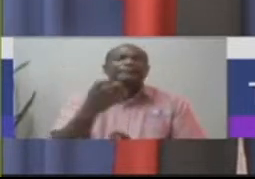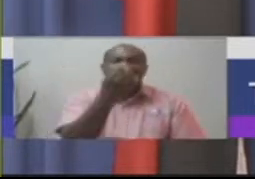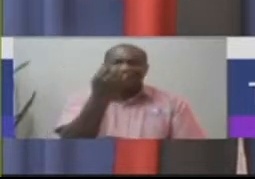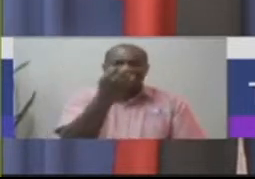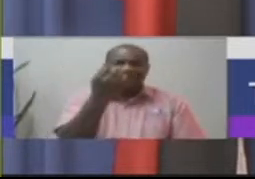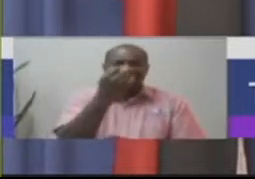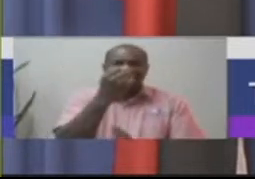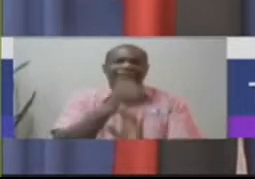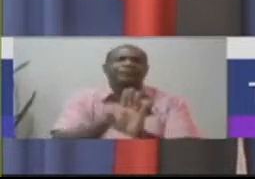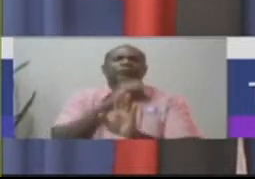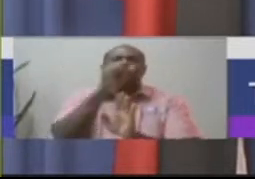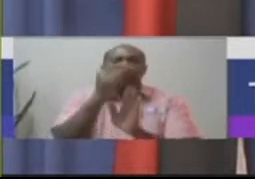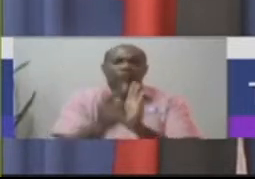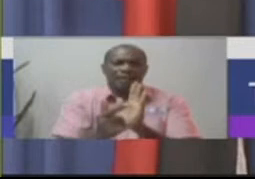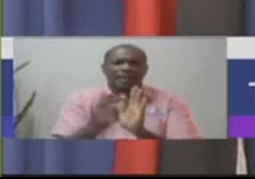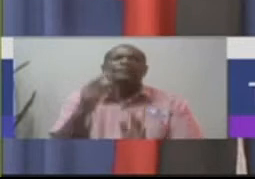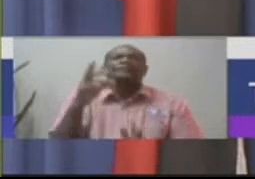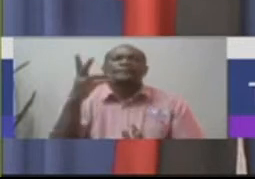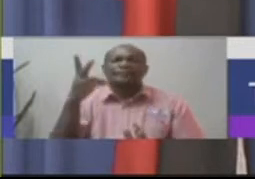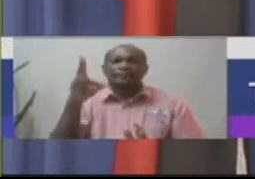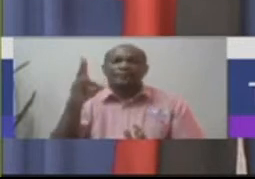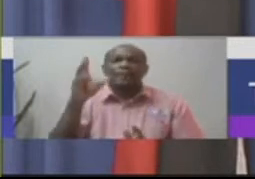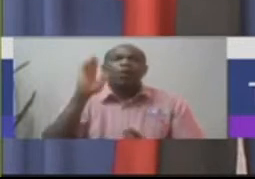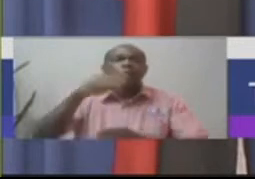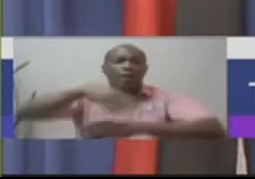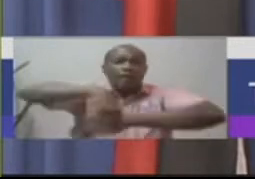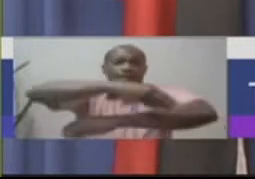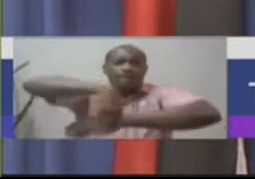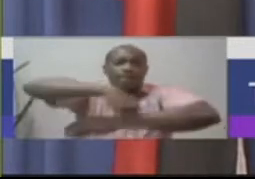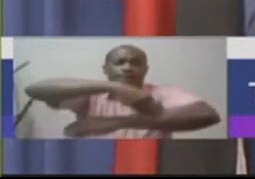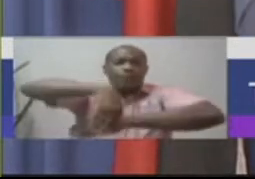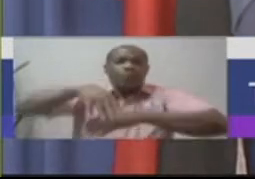to scheduled services, open our borders to those categories of people.